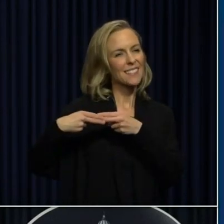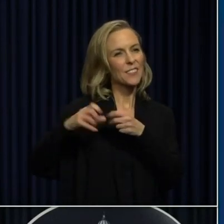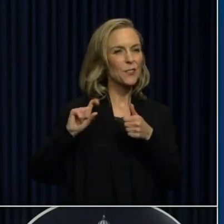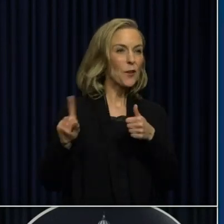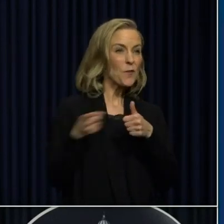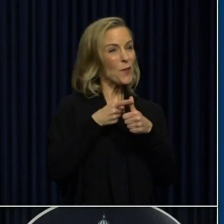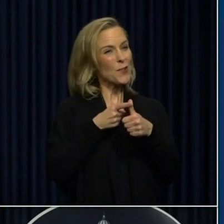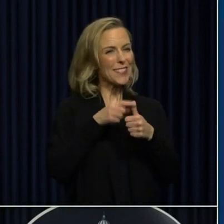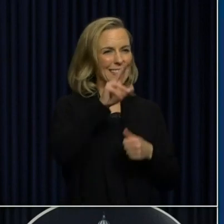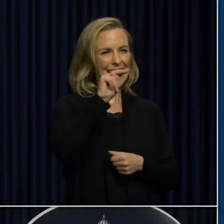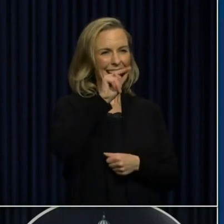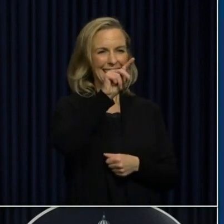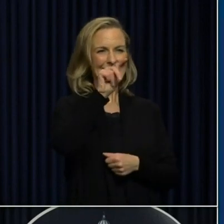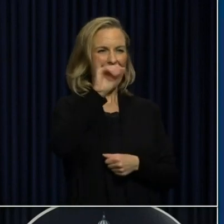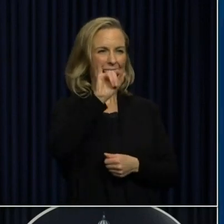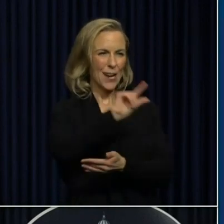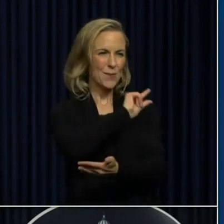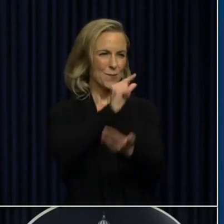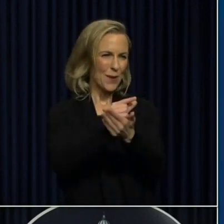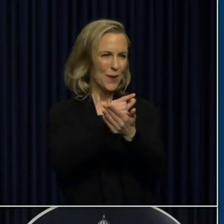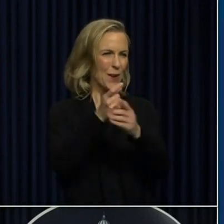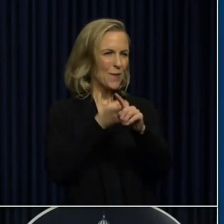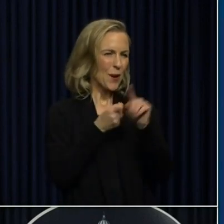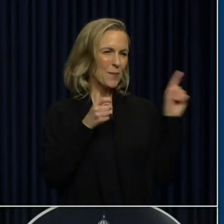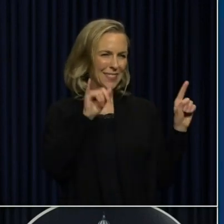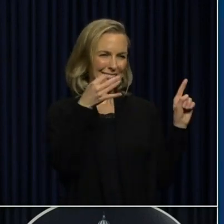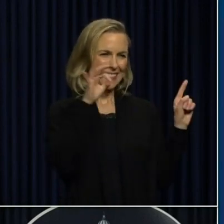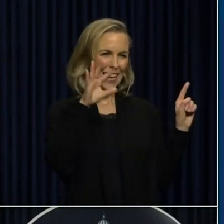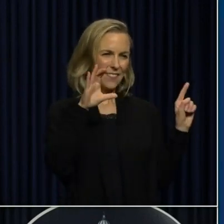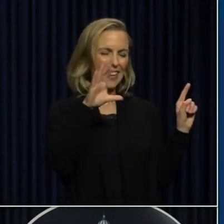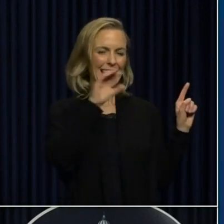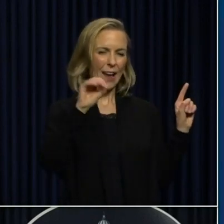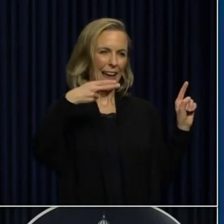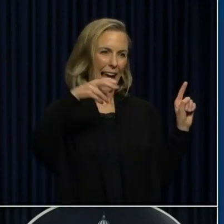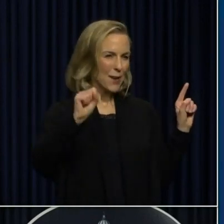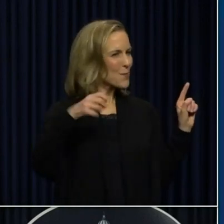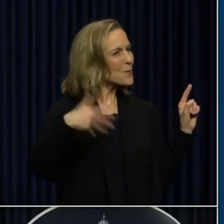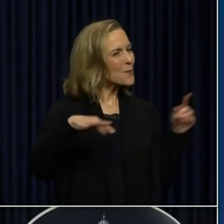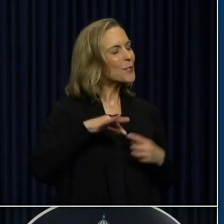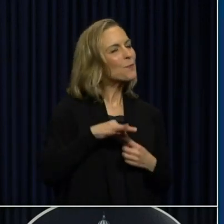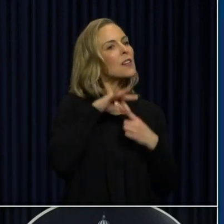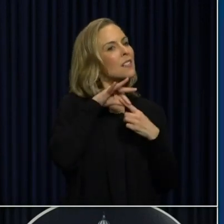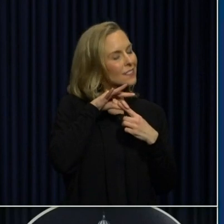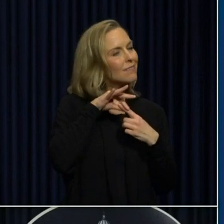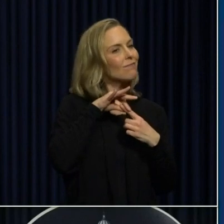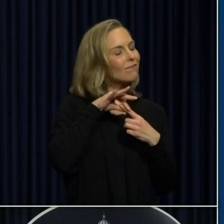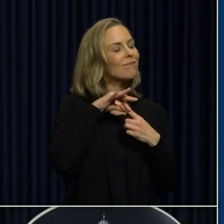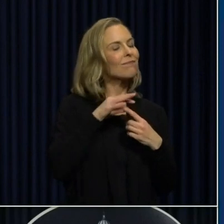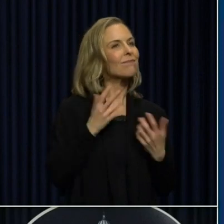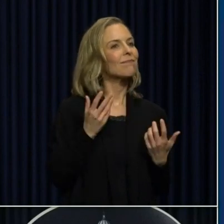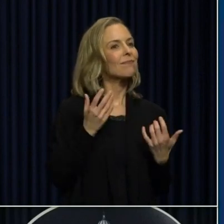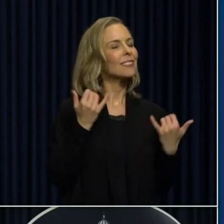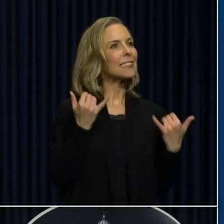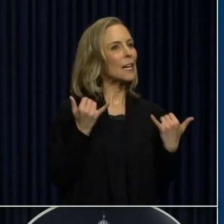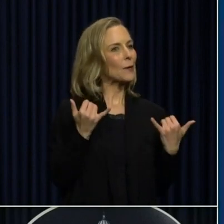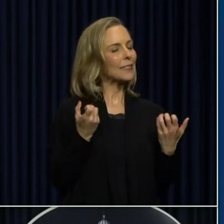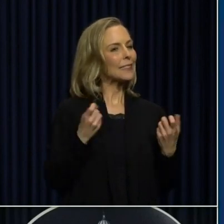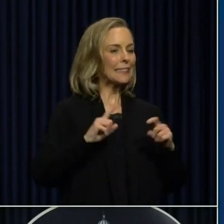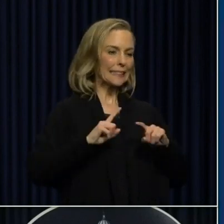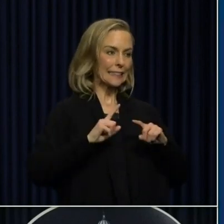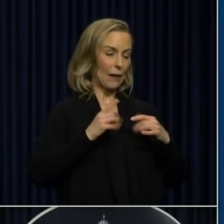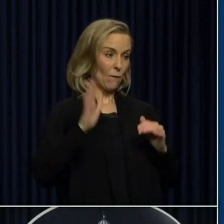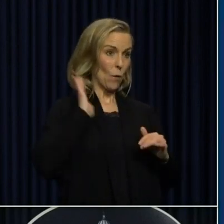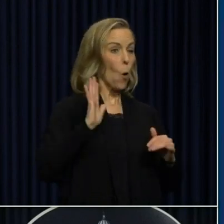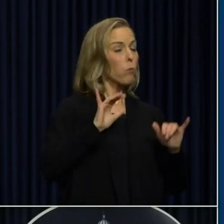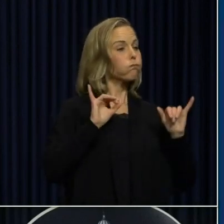NTI graduates from Jefferson County High School. Pretty special. Again, having to do things a little bit different,